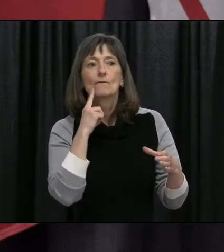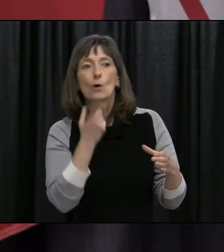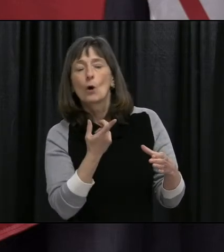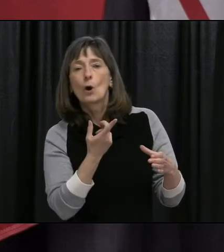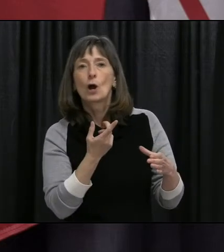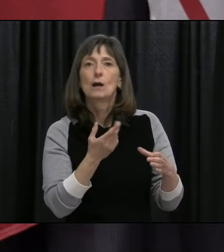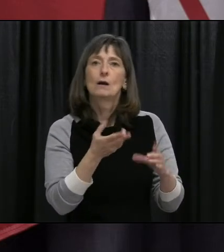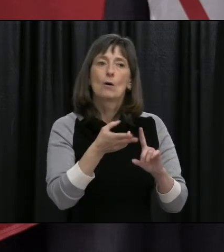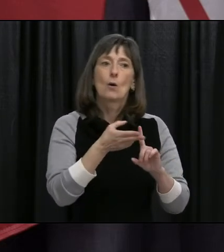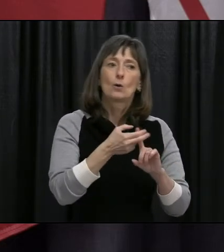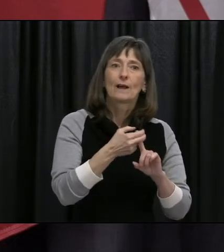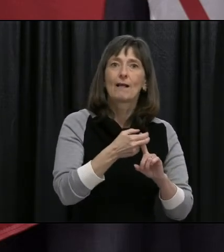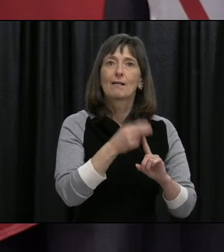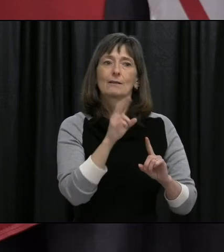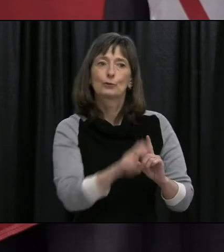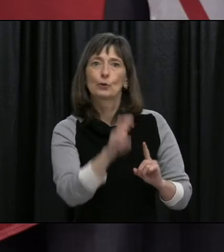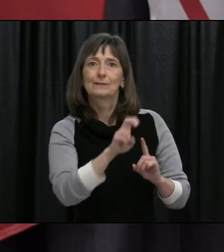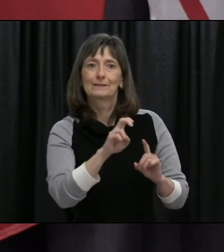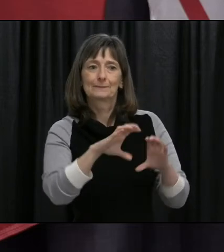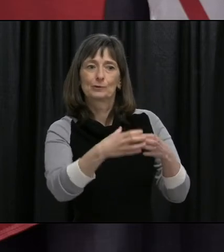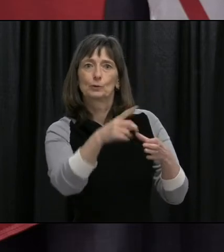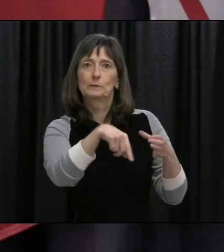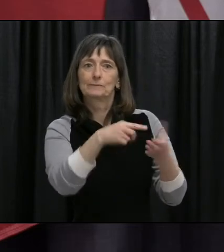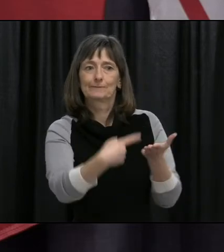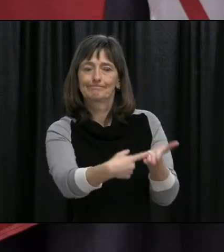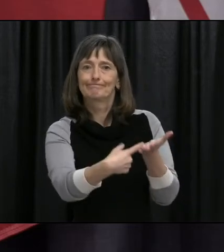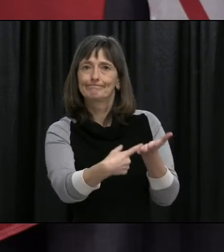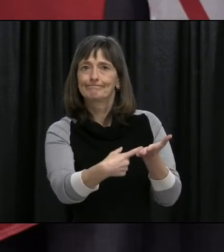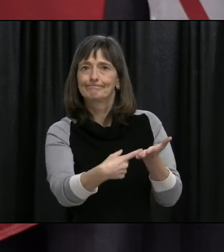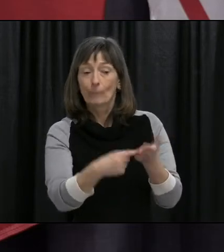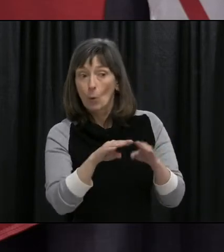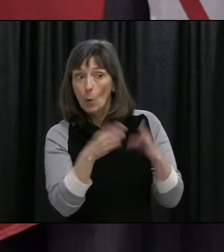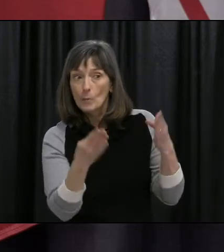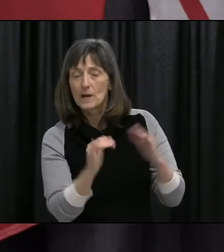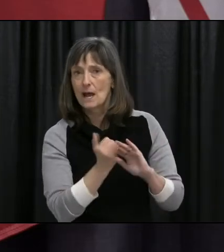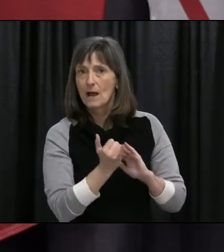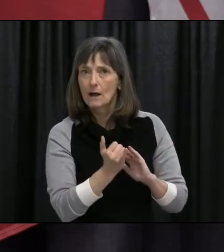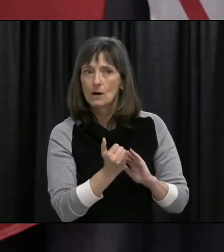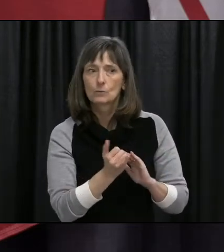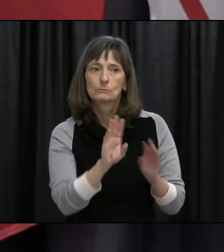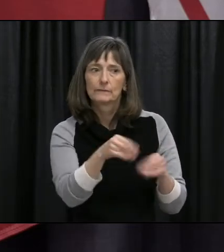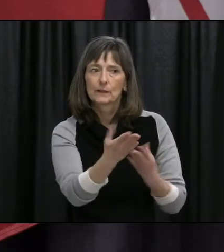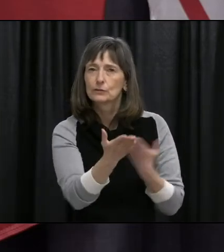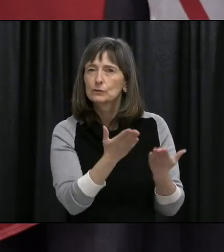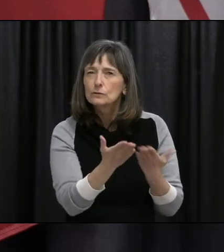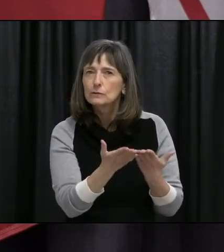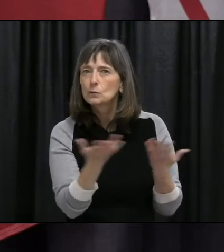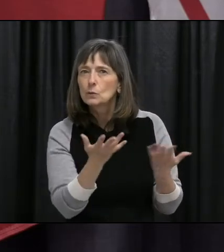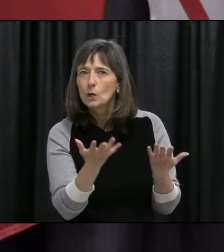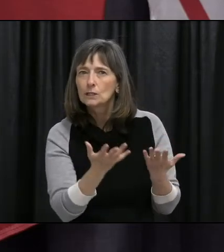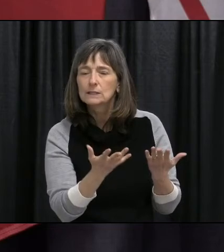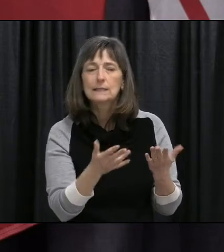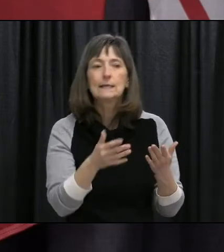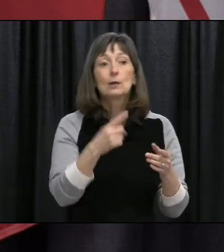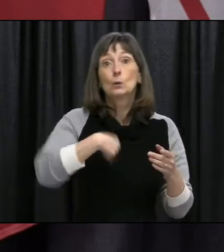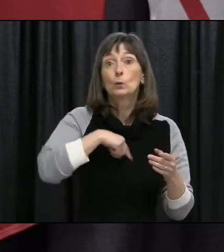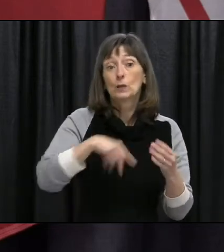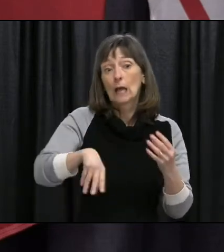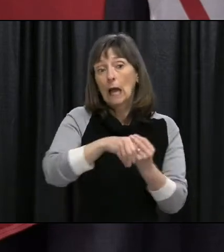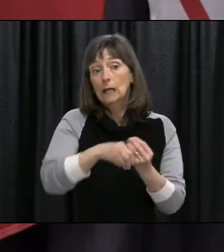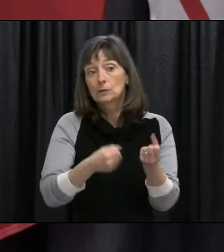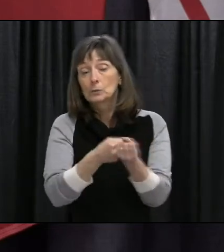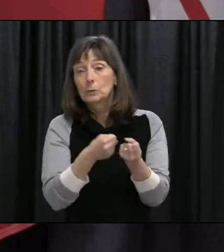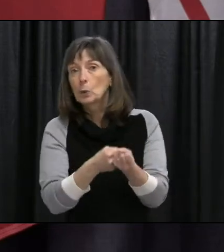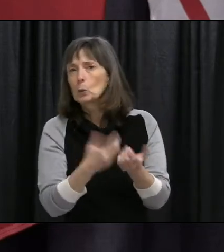Hospitality Newfoundland and Labrador. What services, how can we support them? Any service that we put in place or complementary measures would be